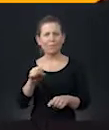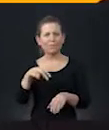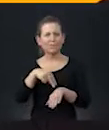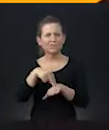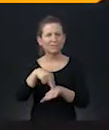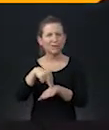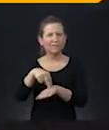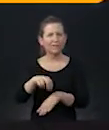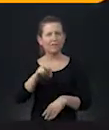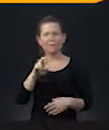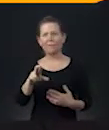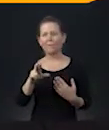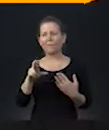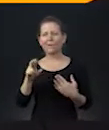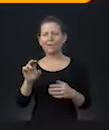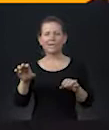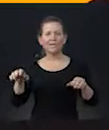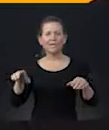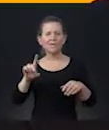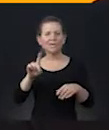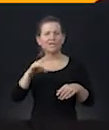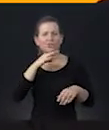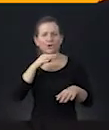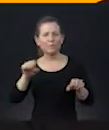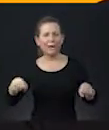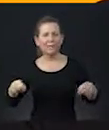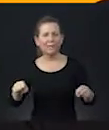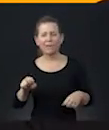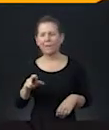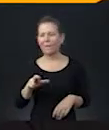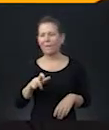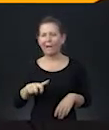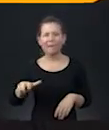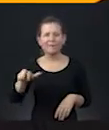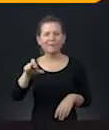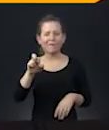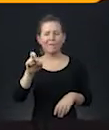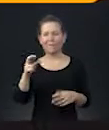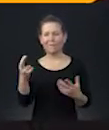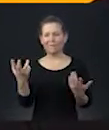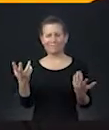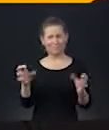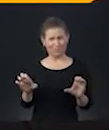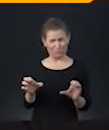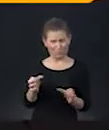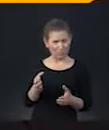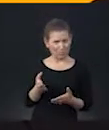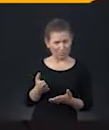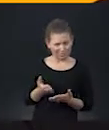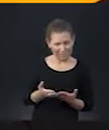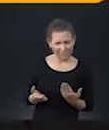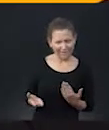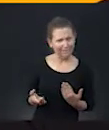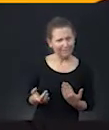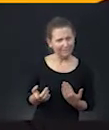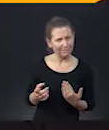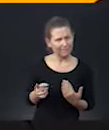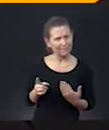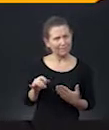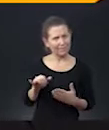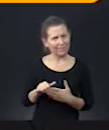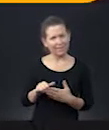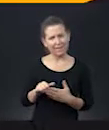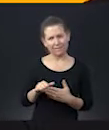biking or, you know, hiking, or at least trying to do something that they think would be very,